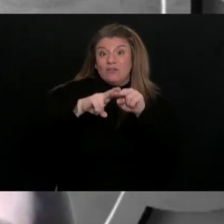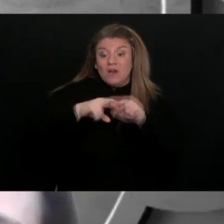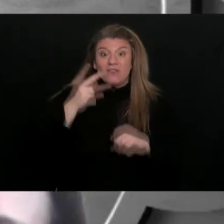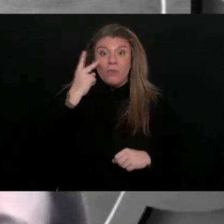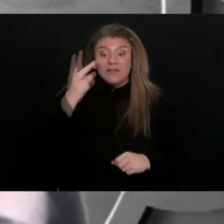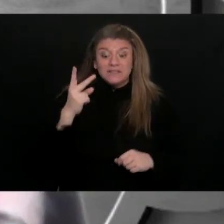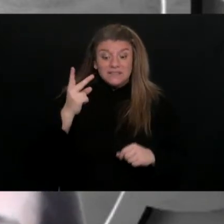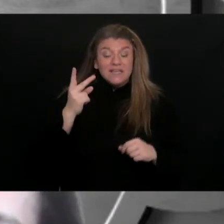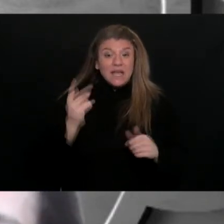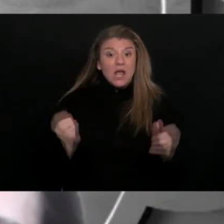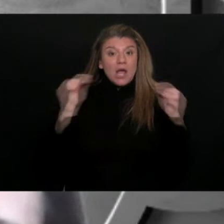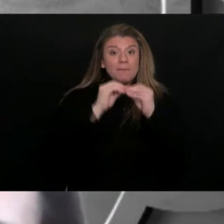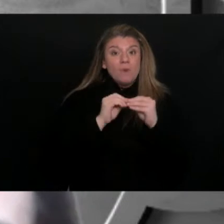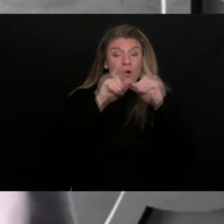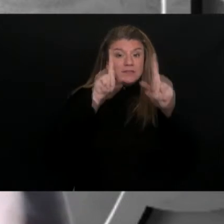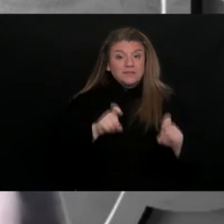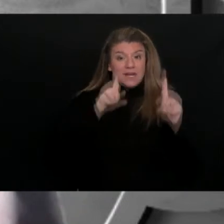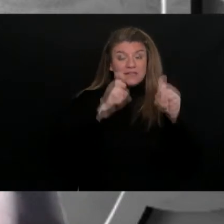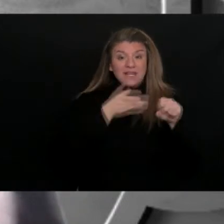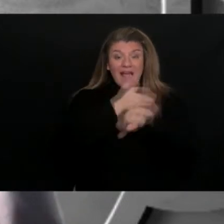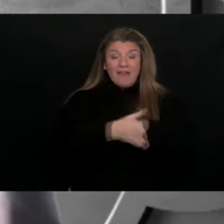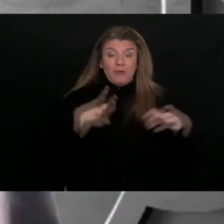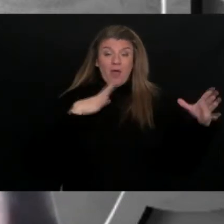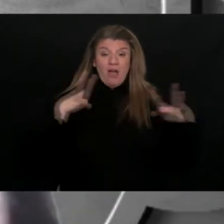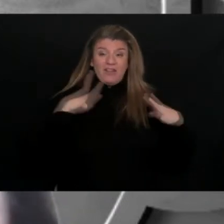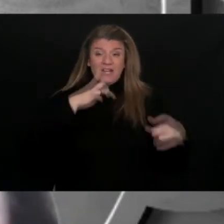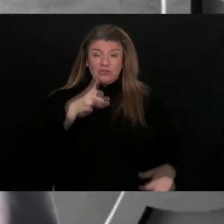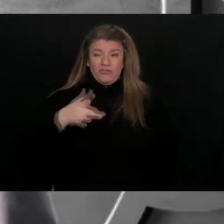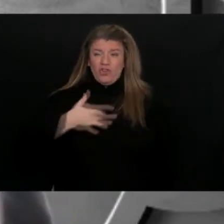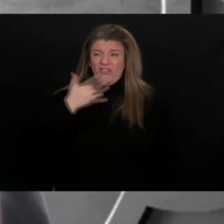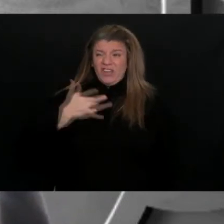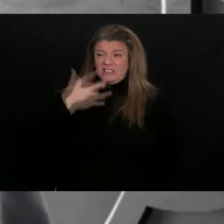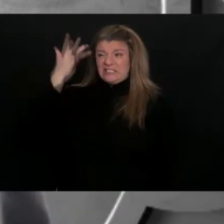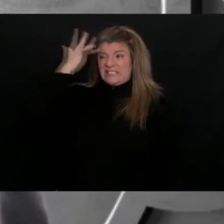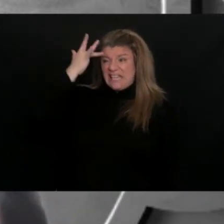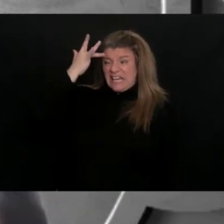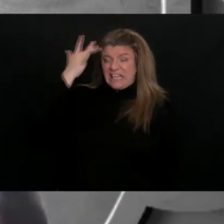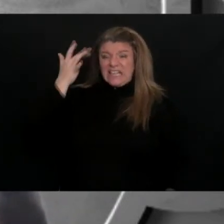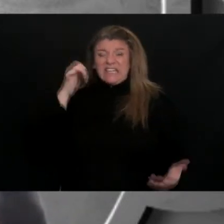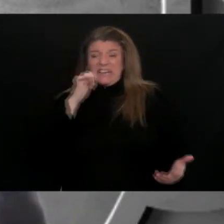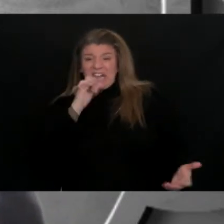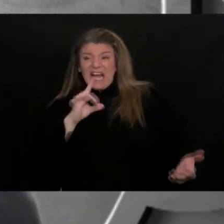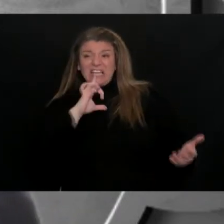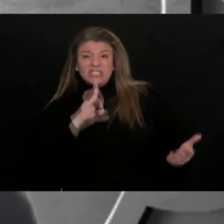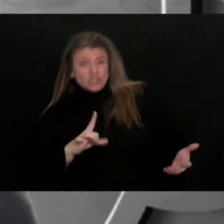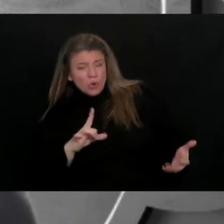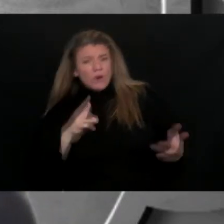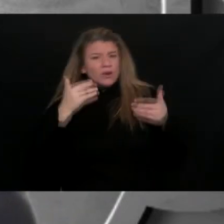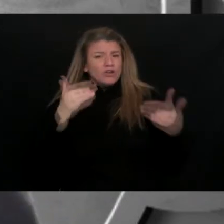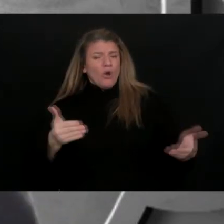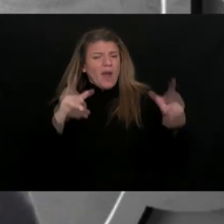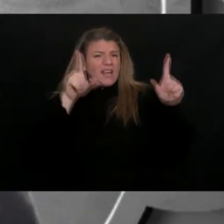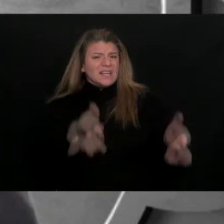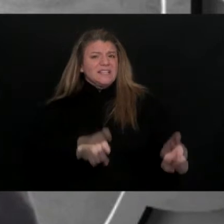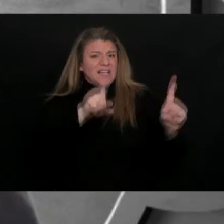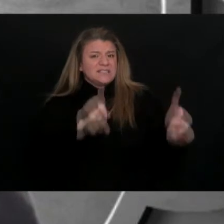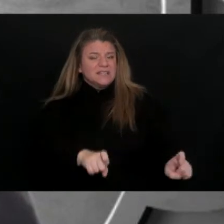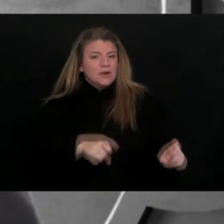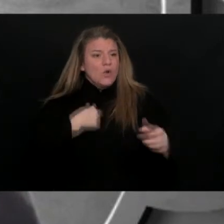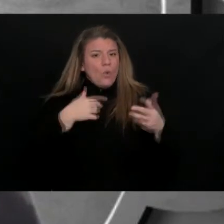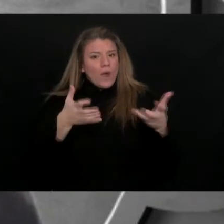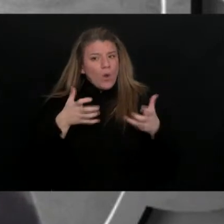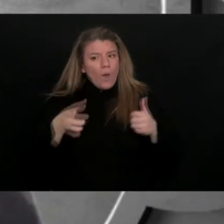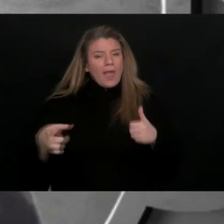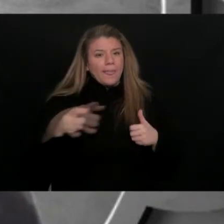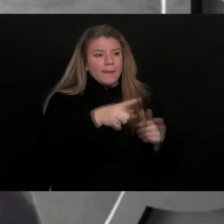back for testing, especially after the holidays. So if you are feeling sick or not sure, definitely go and get tested. And we definitely want people to go and get